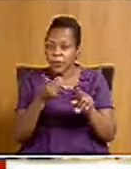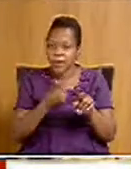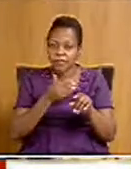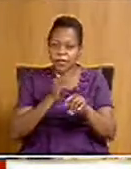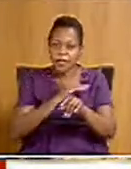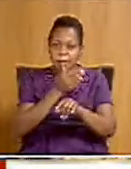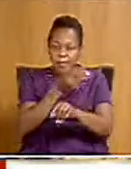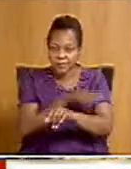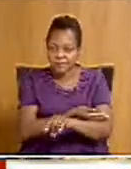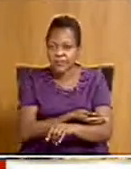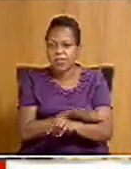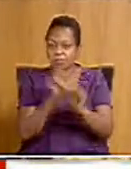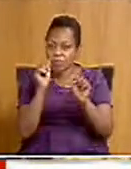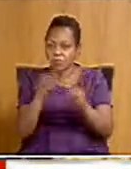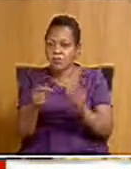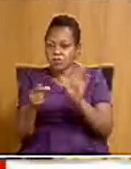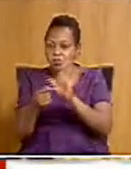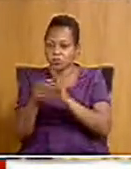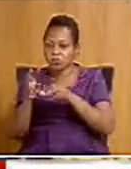capacity.